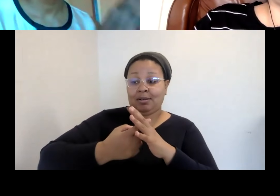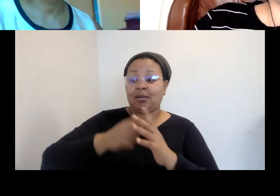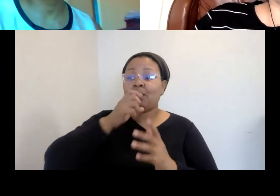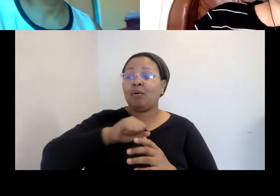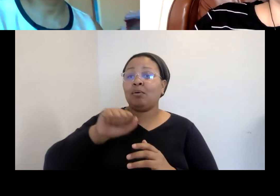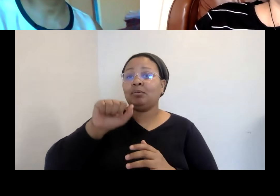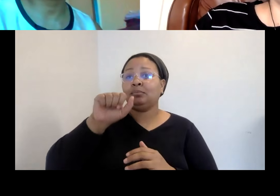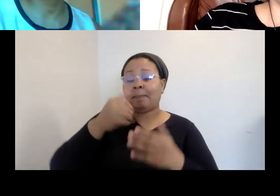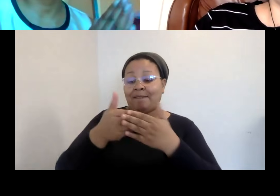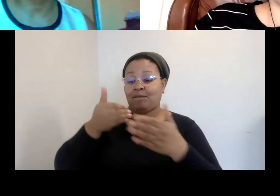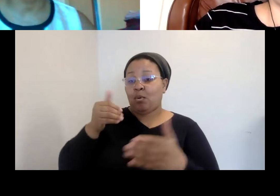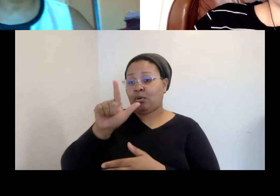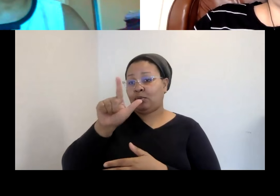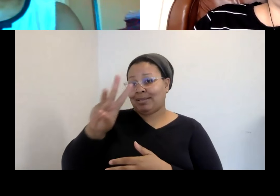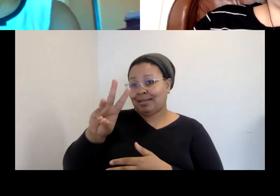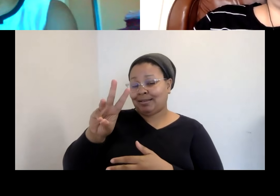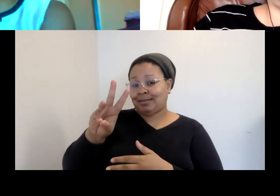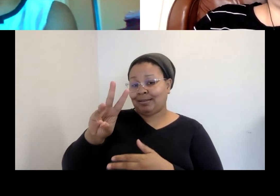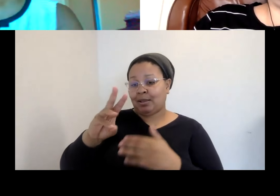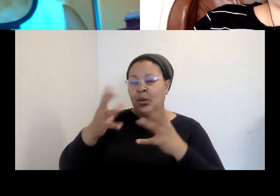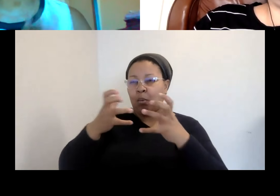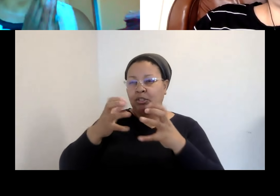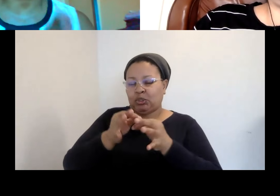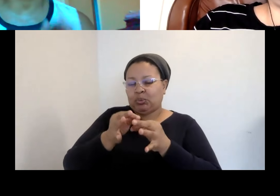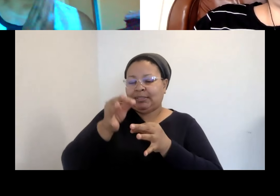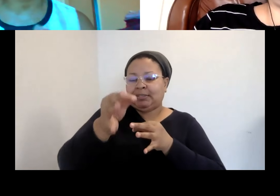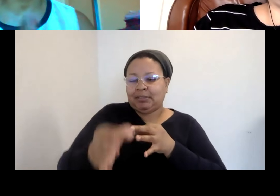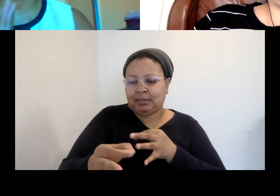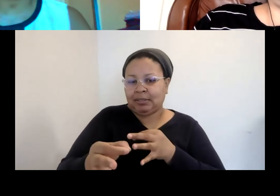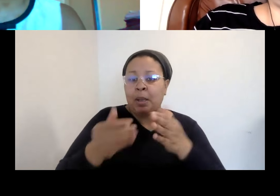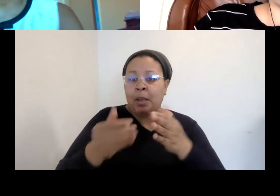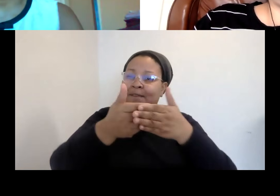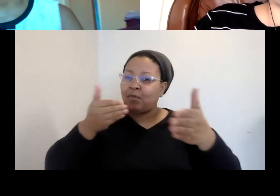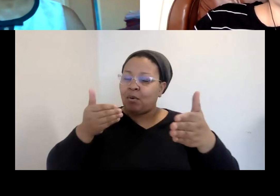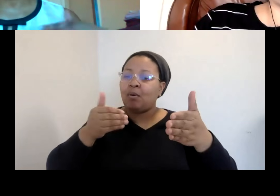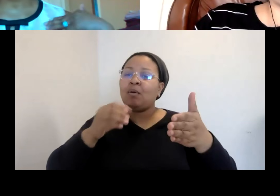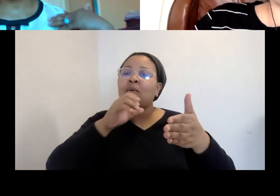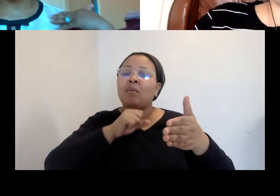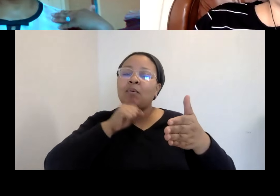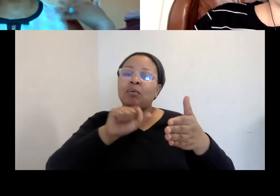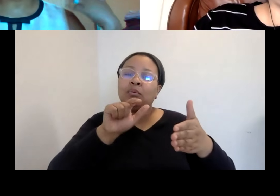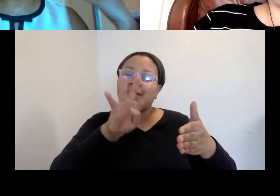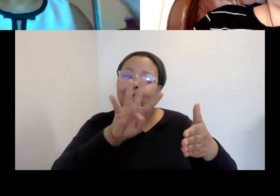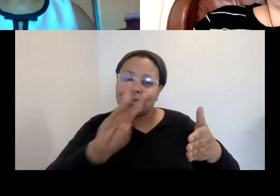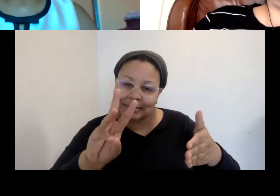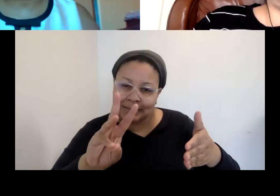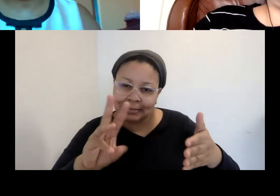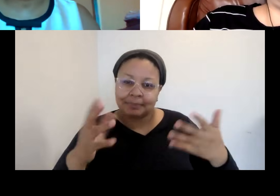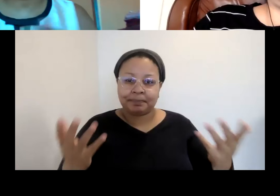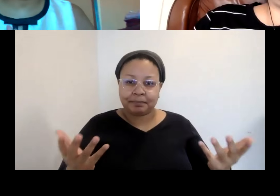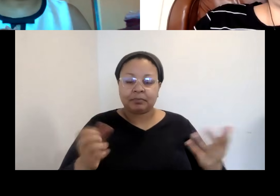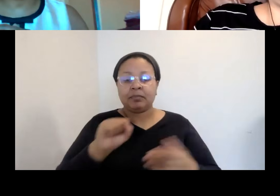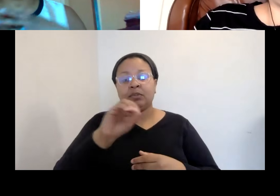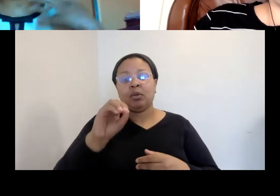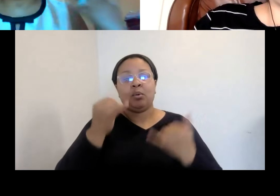26 to moving it basically up to prior to the age of 46. So now our